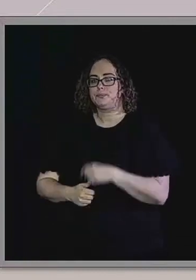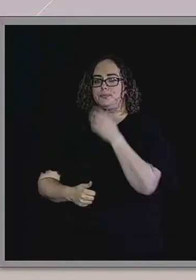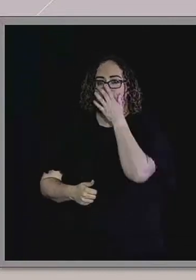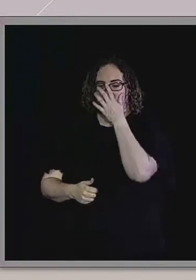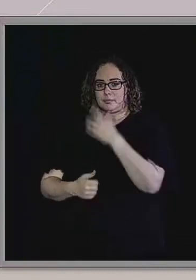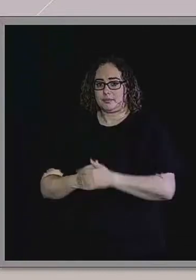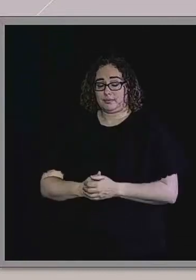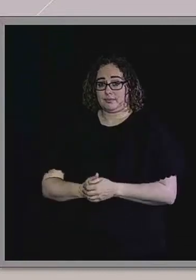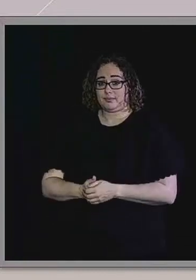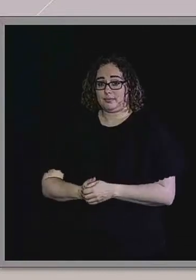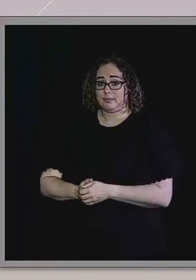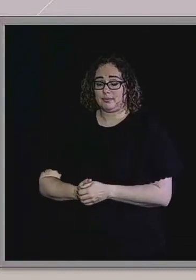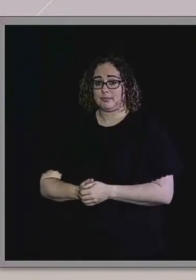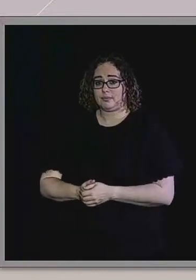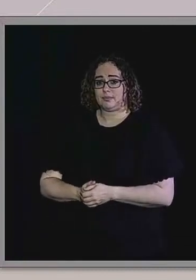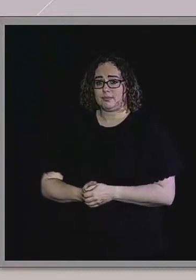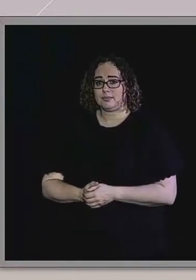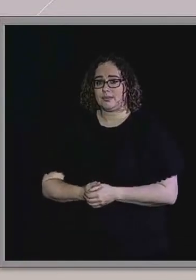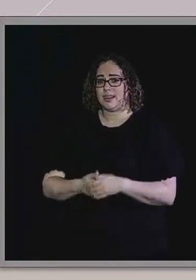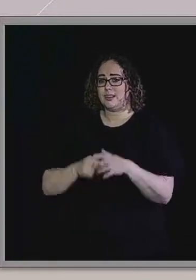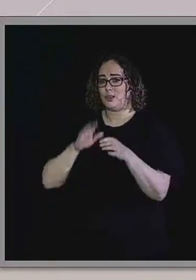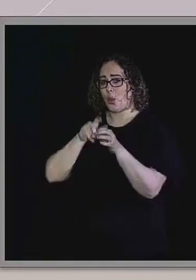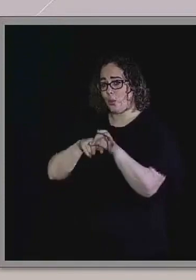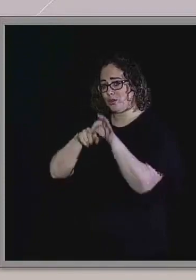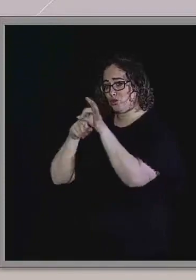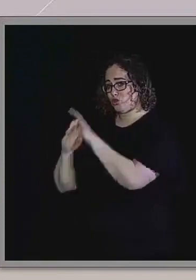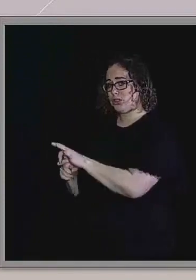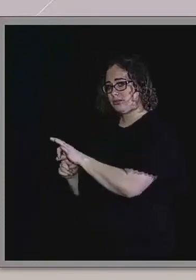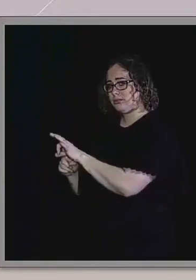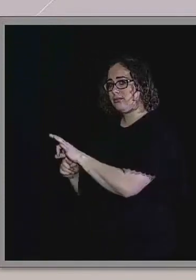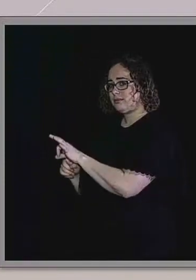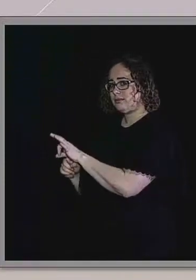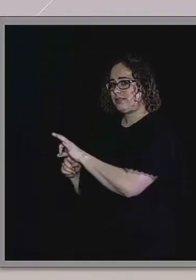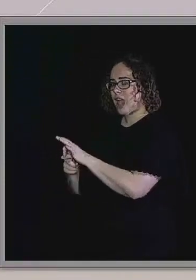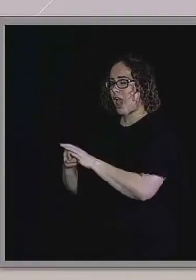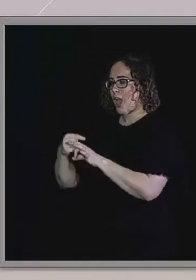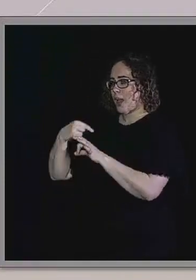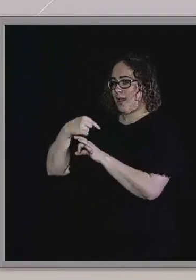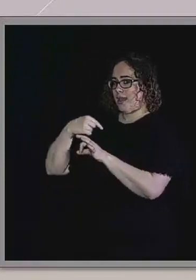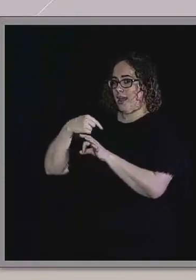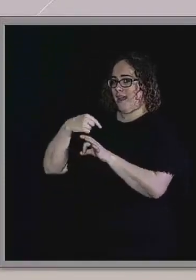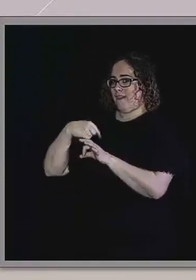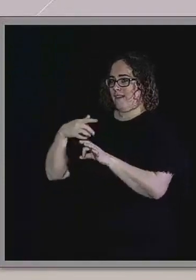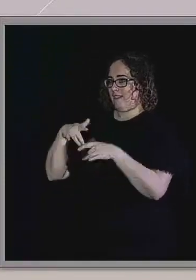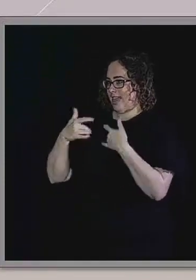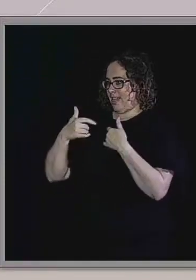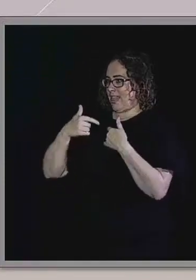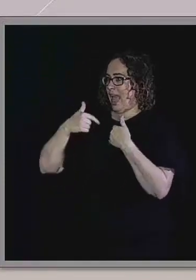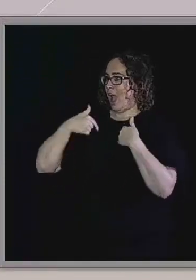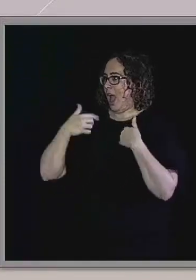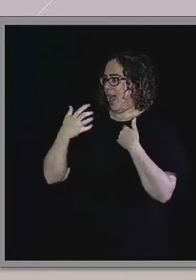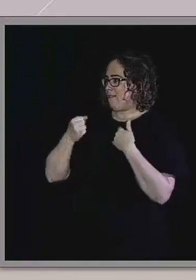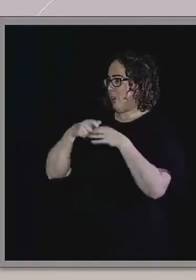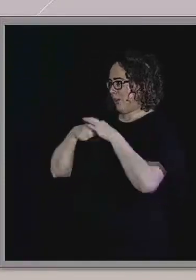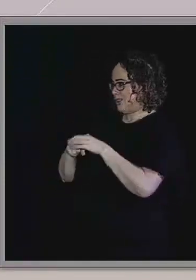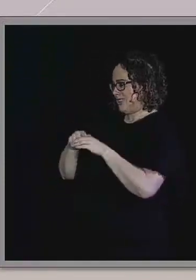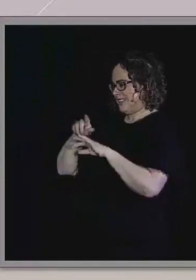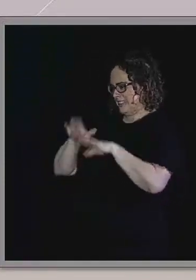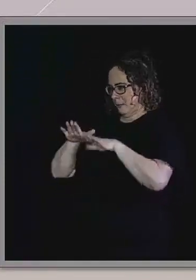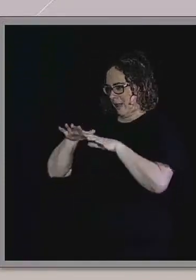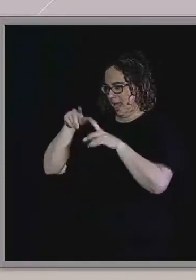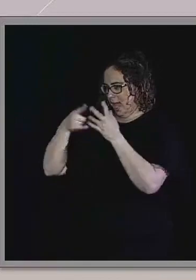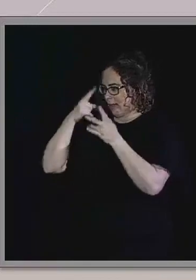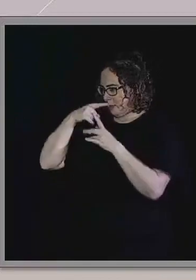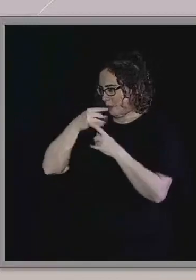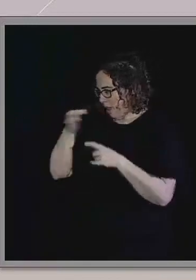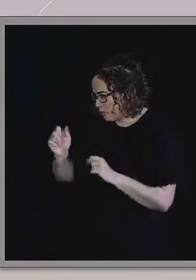here. Hi. This is a question for both. I feel like the questions are running along a similar theme. I